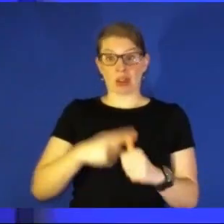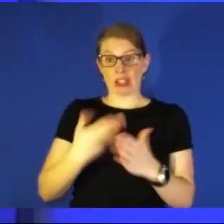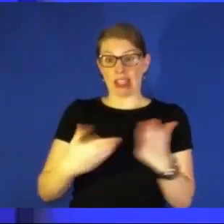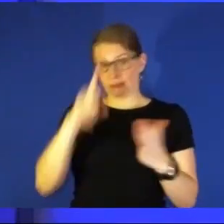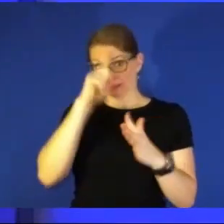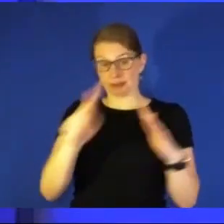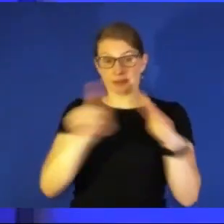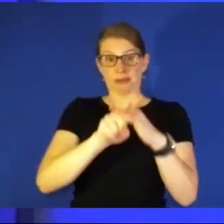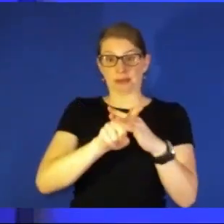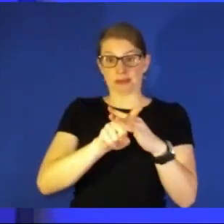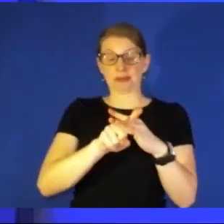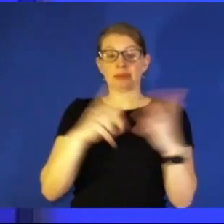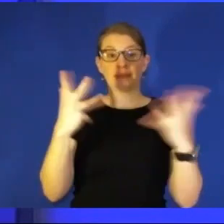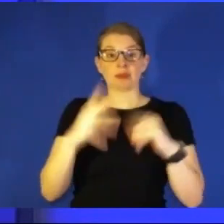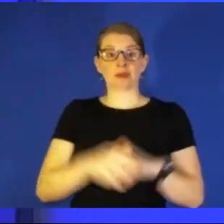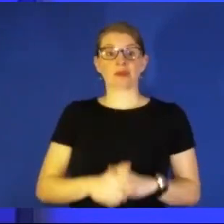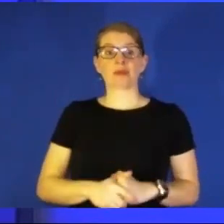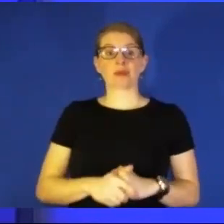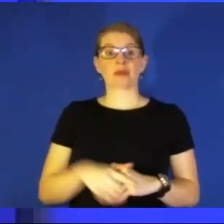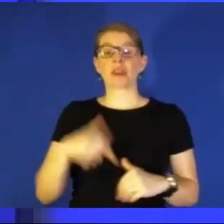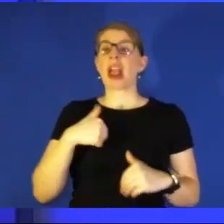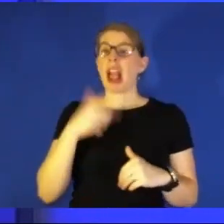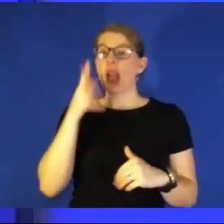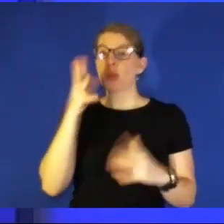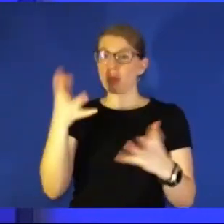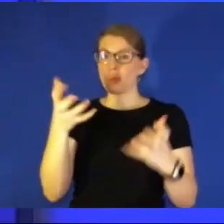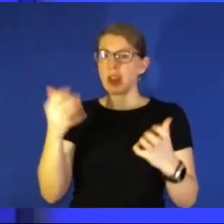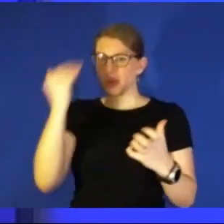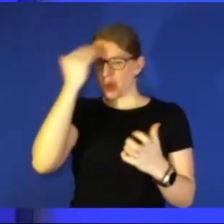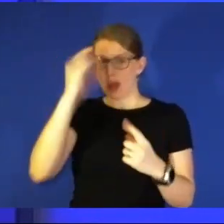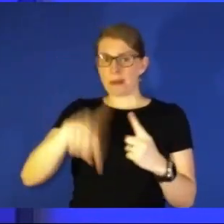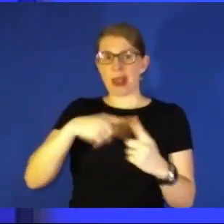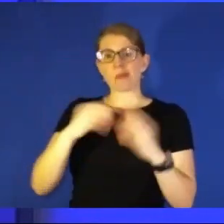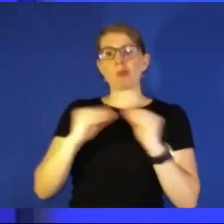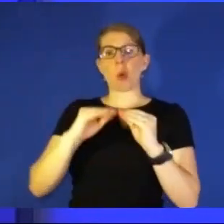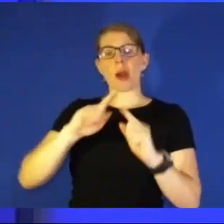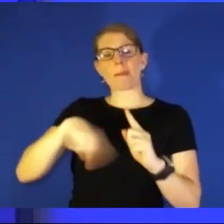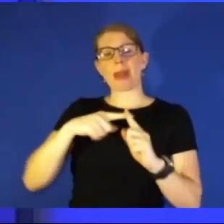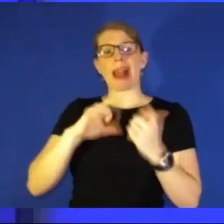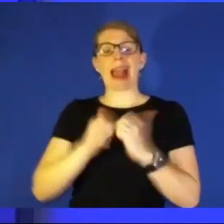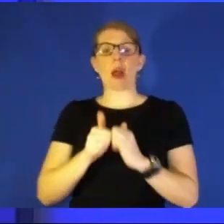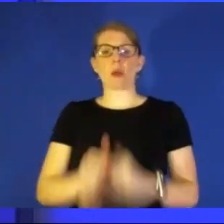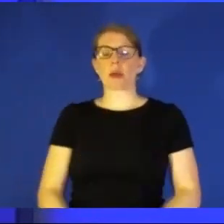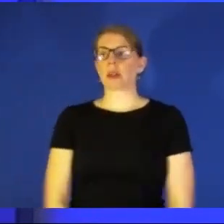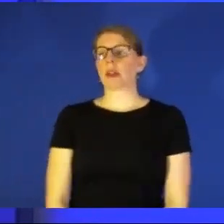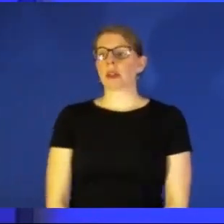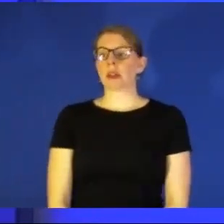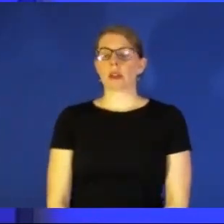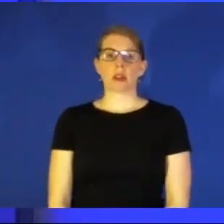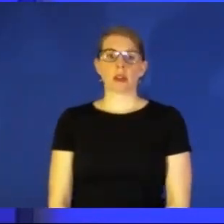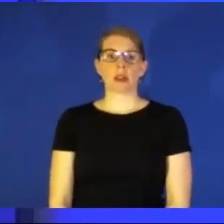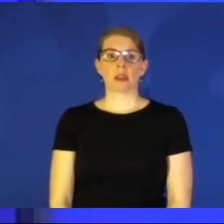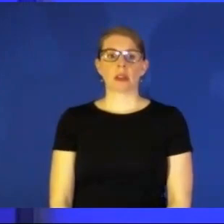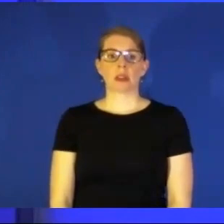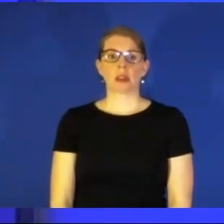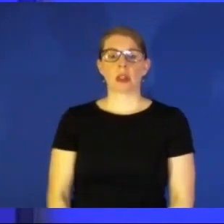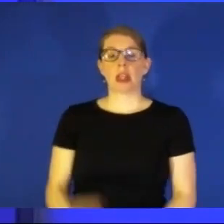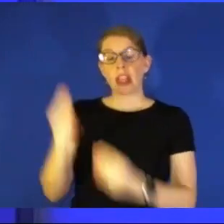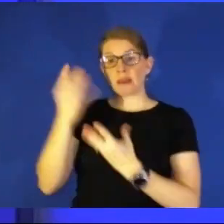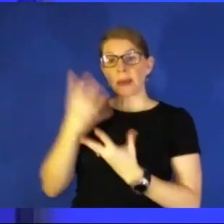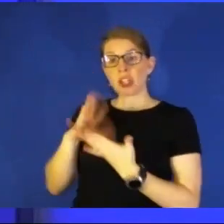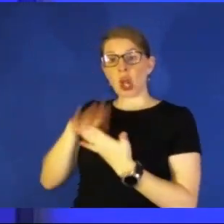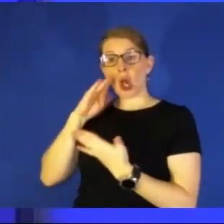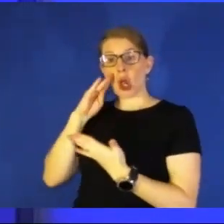my head is I would want to know more about how, what information they learned on